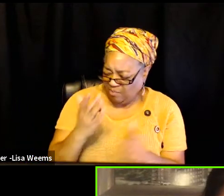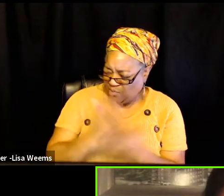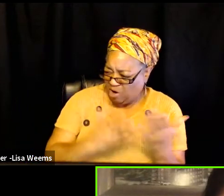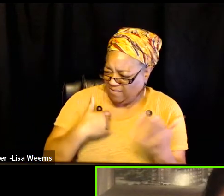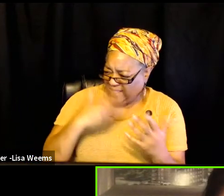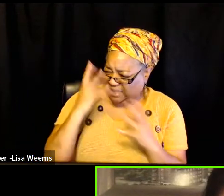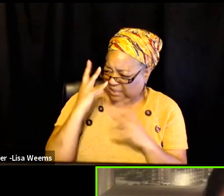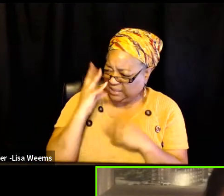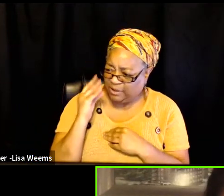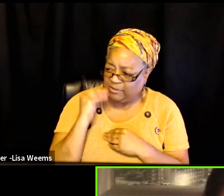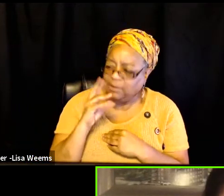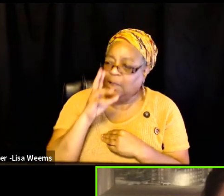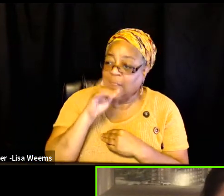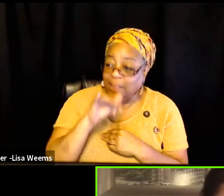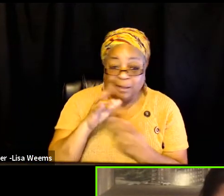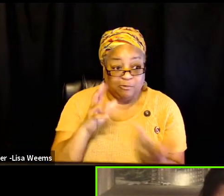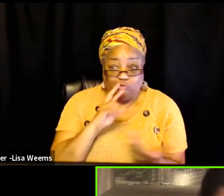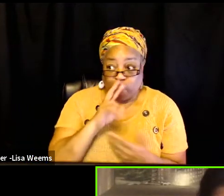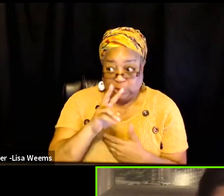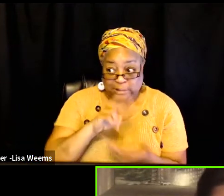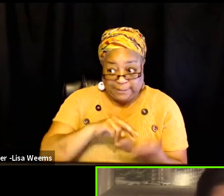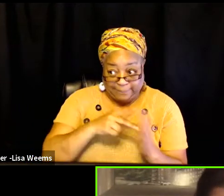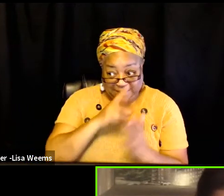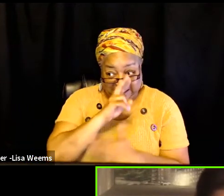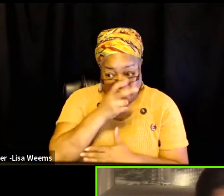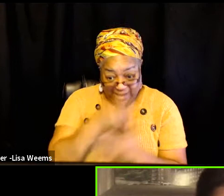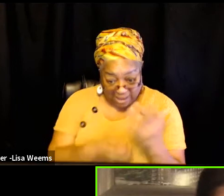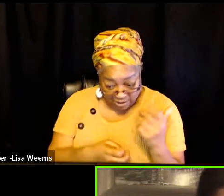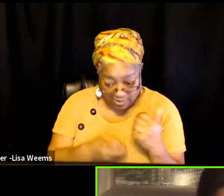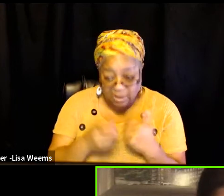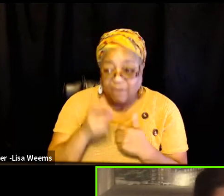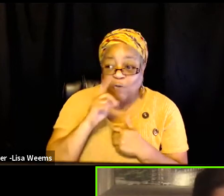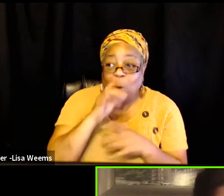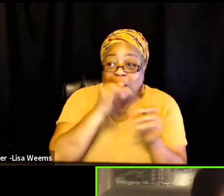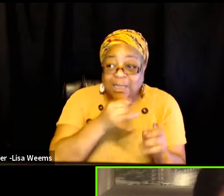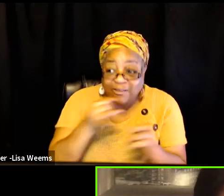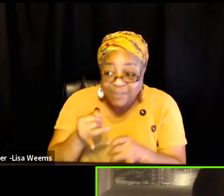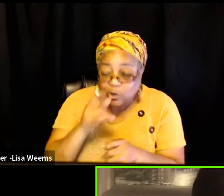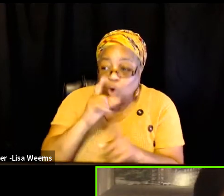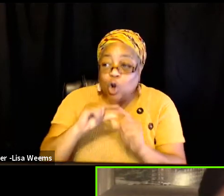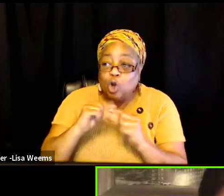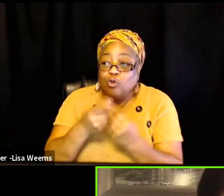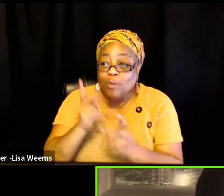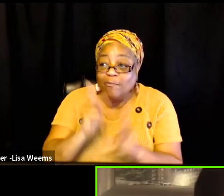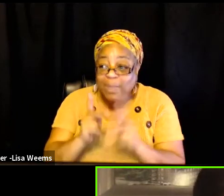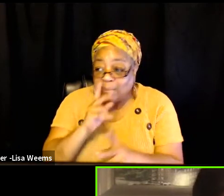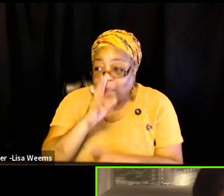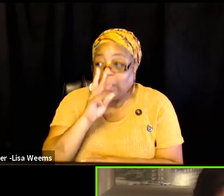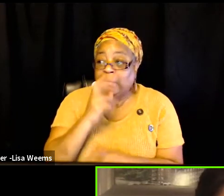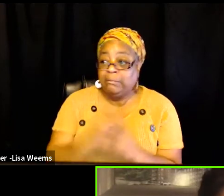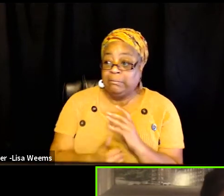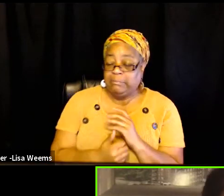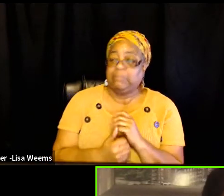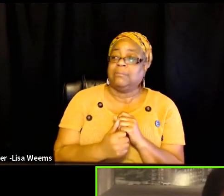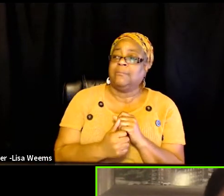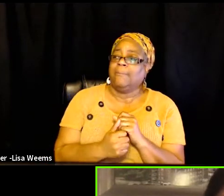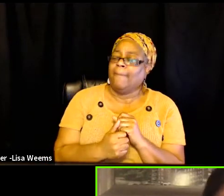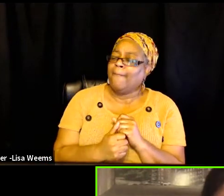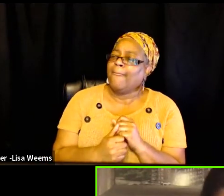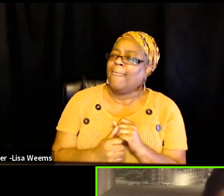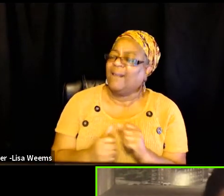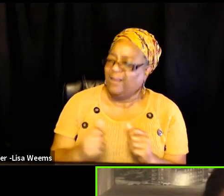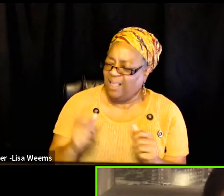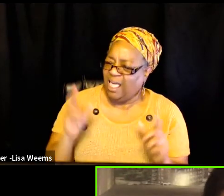is a form of engagement that an individual or group of people are having with this institution or this brand. And